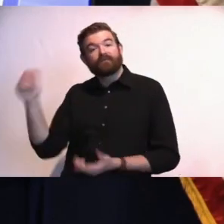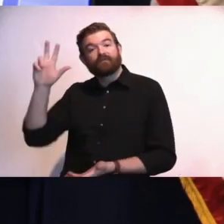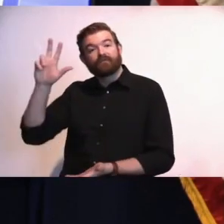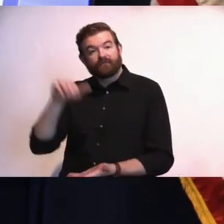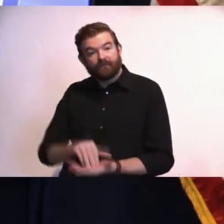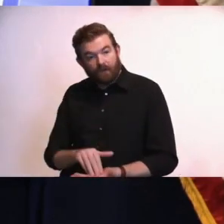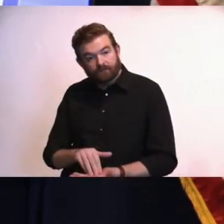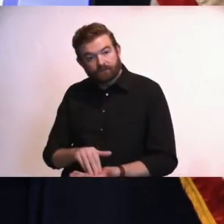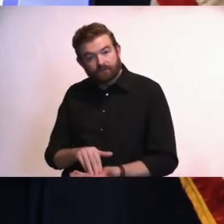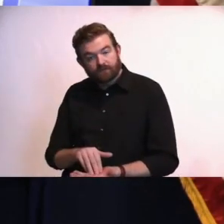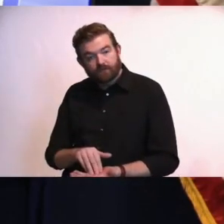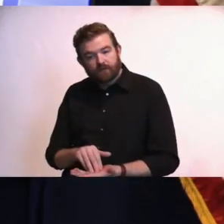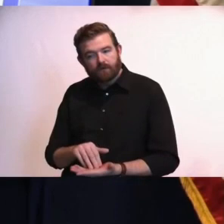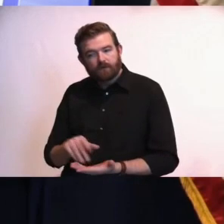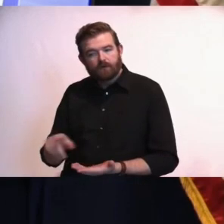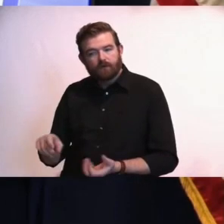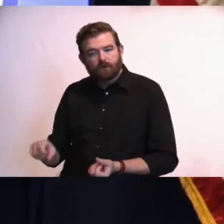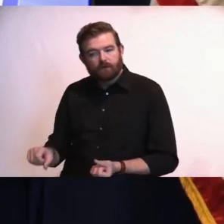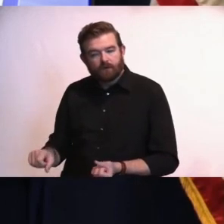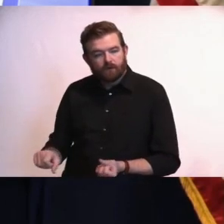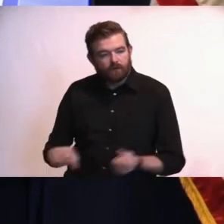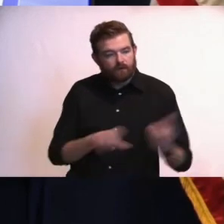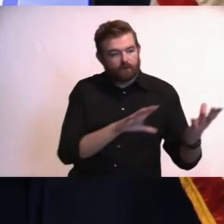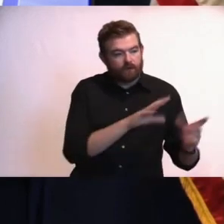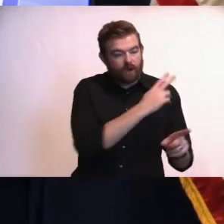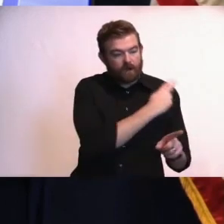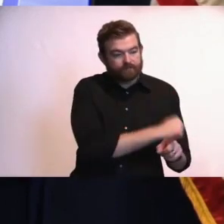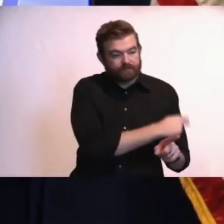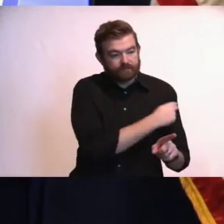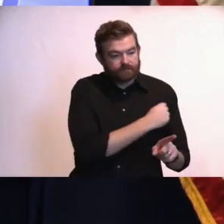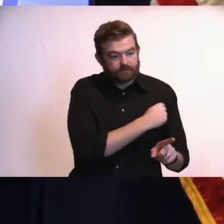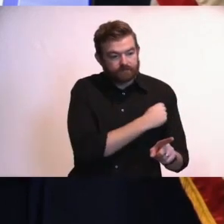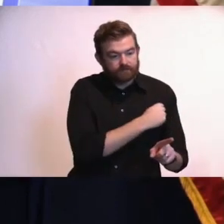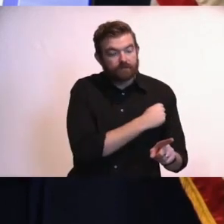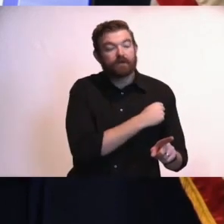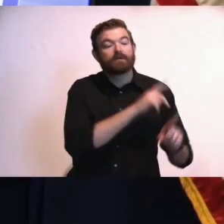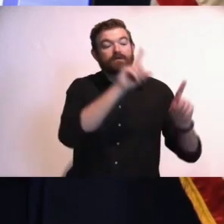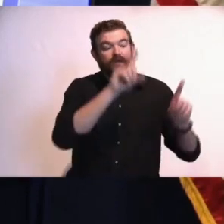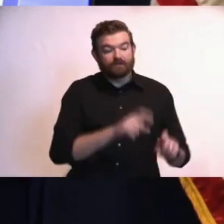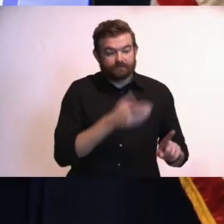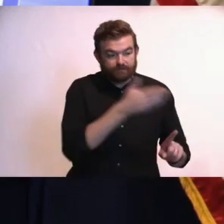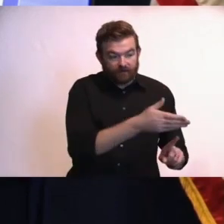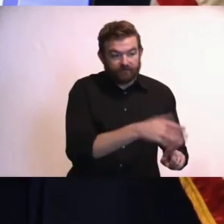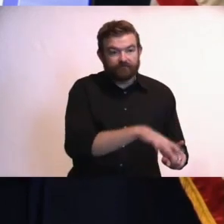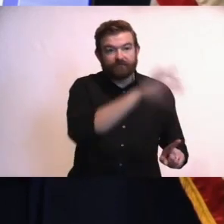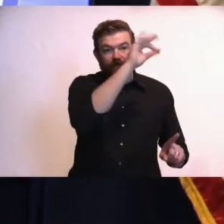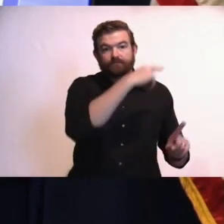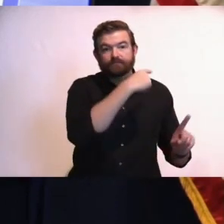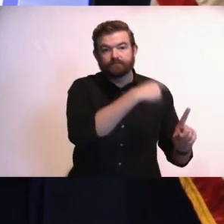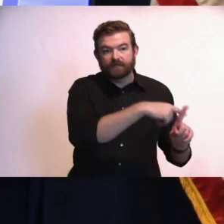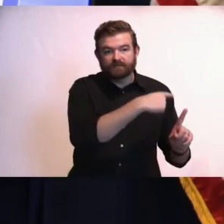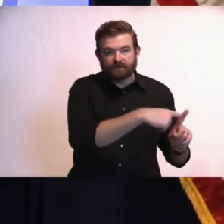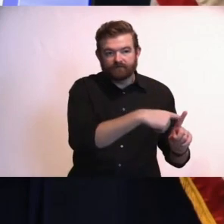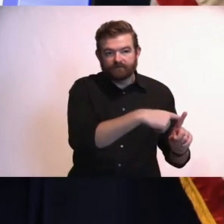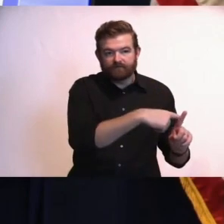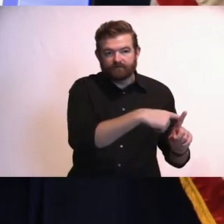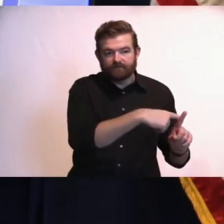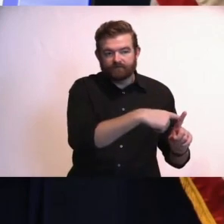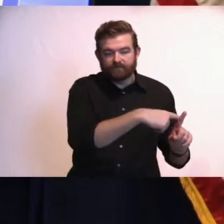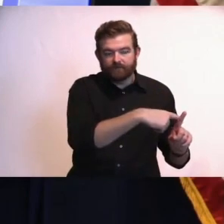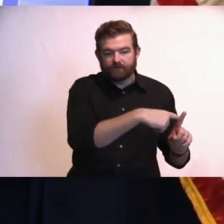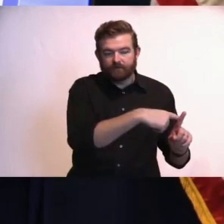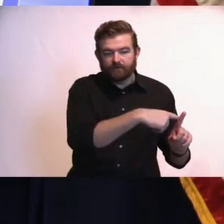worsen their principal diagnosis, their principal reason for being admitted. And so you can't really parse it out